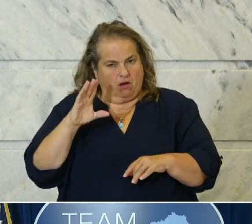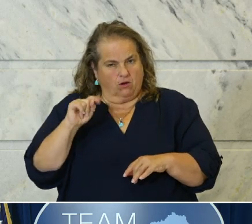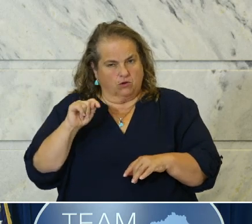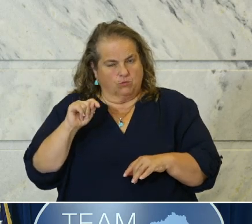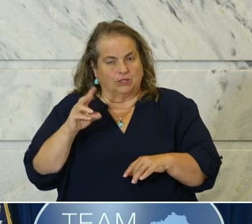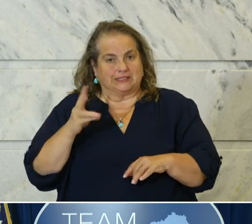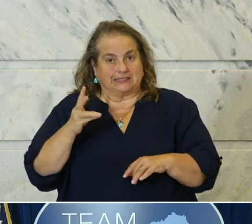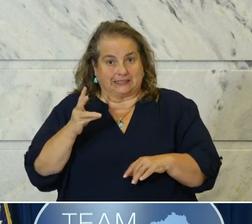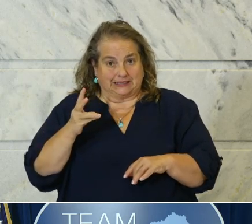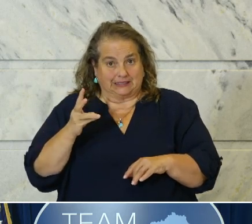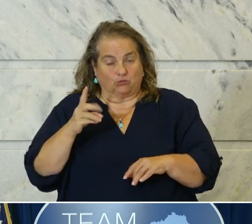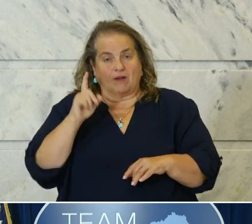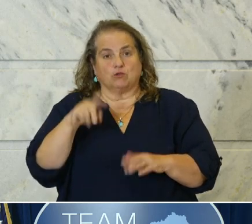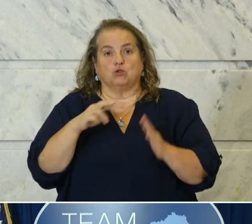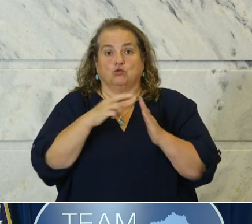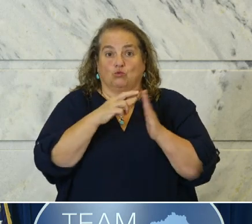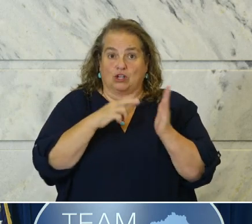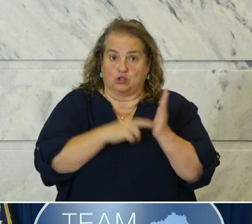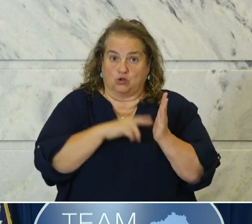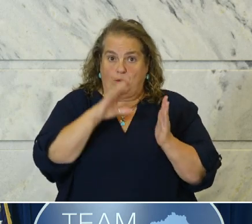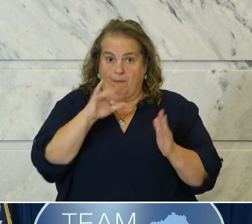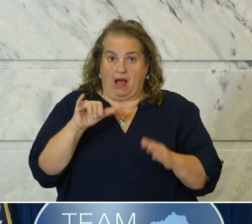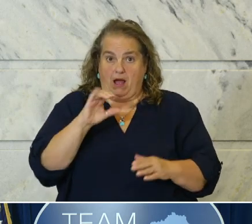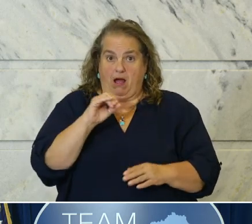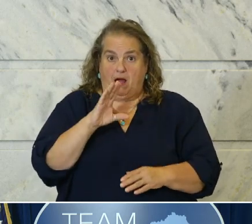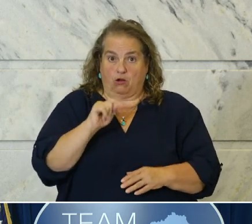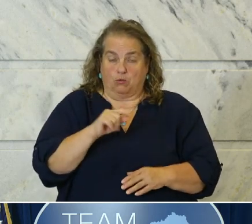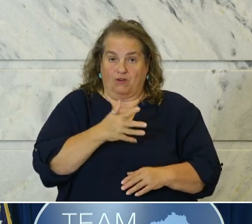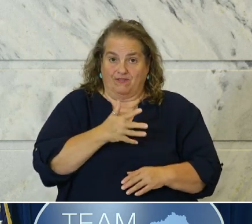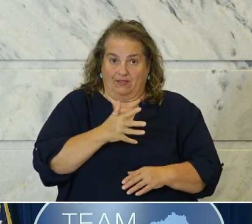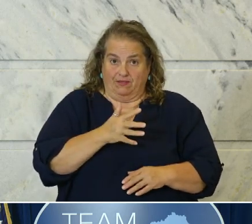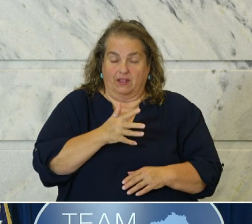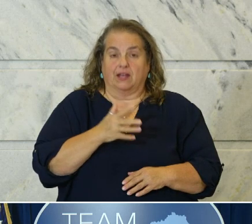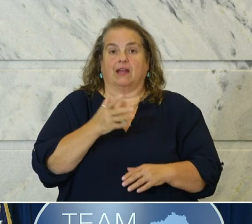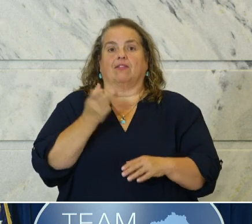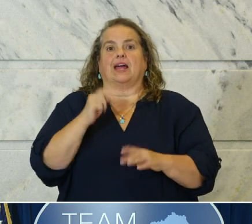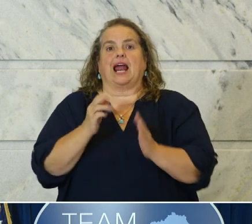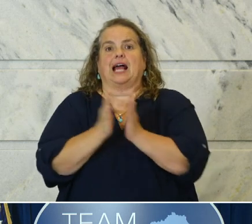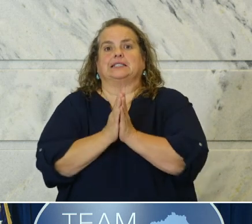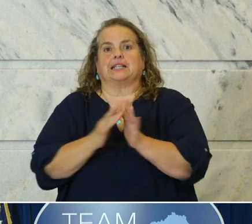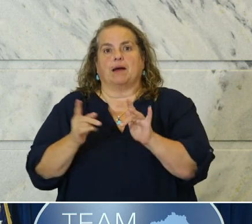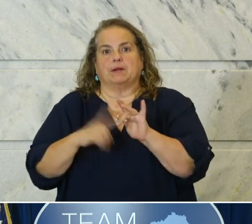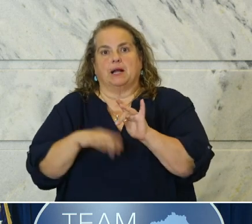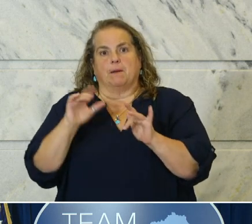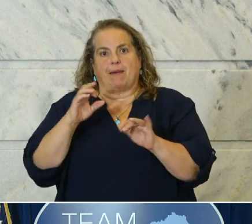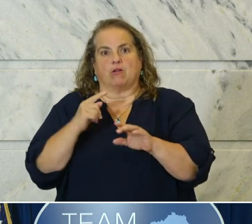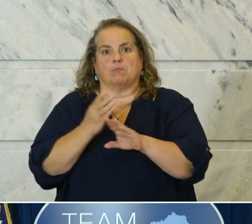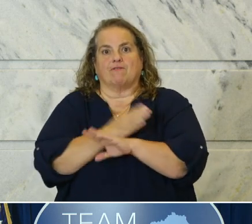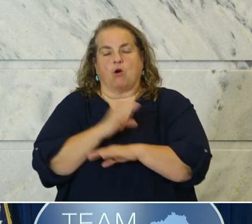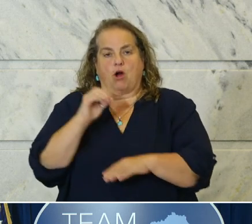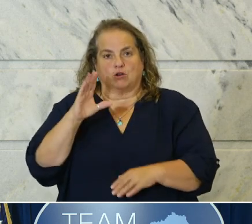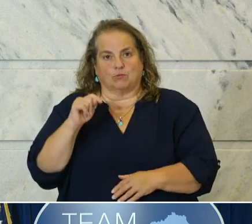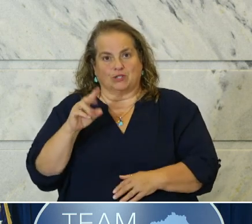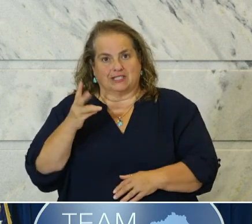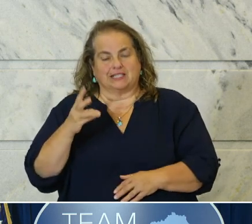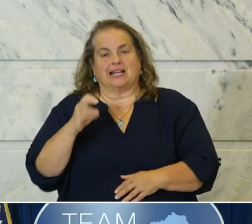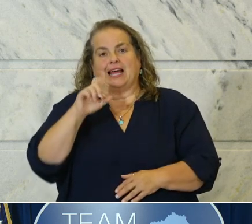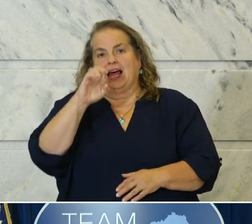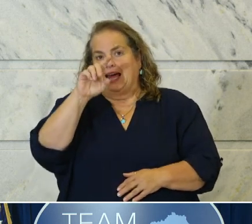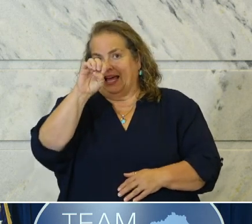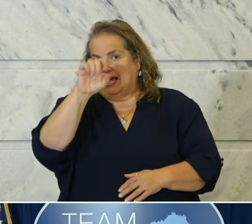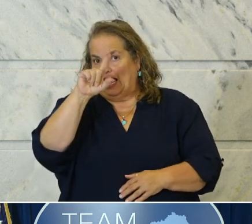the 6th. You have to register by October the 5th. You can get your absentee ballot at